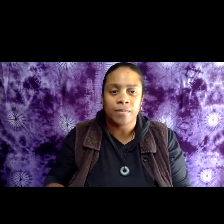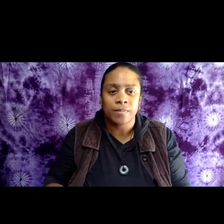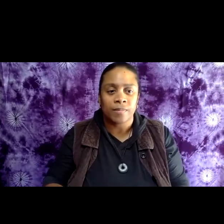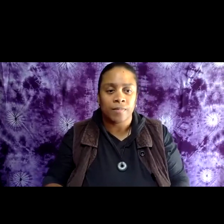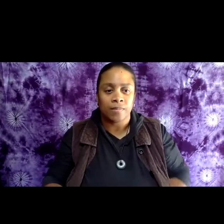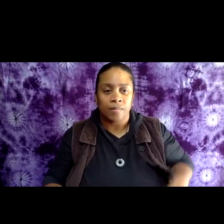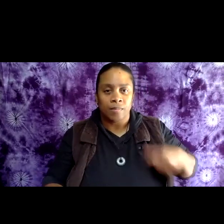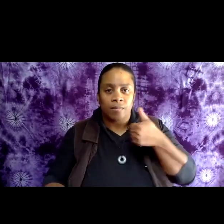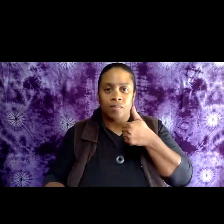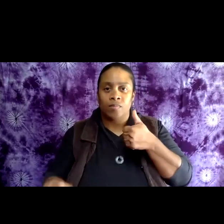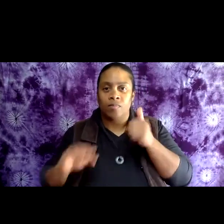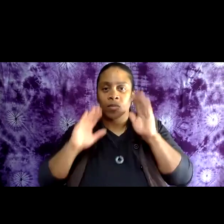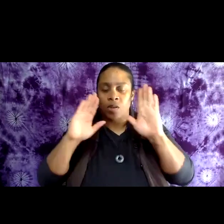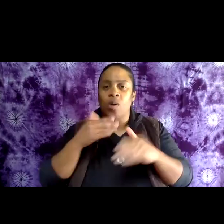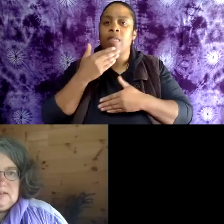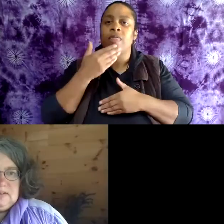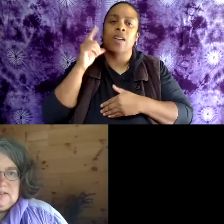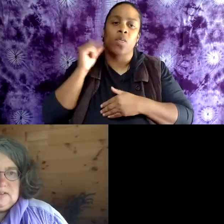That's great. Thanks, Thorne.